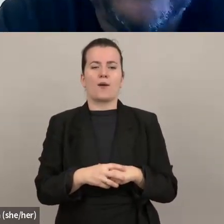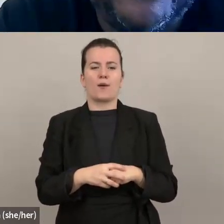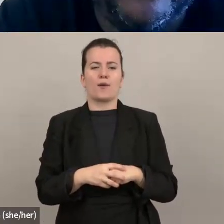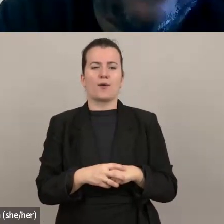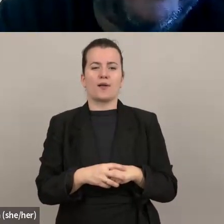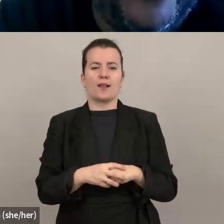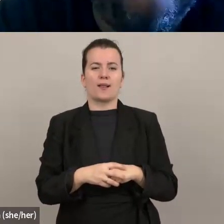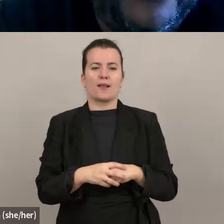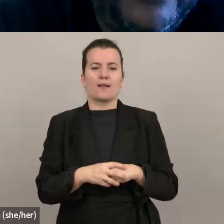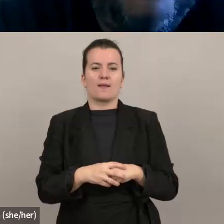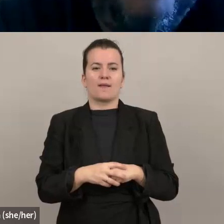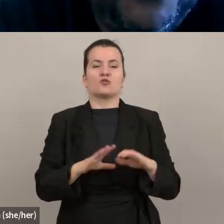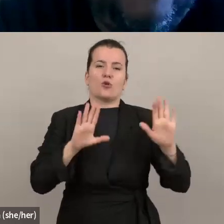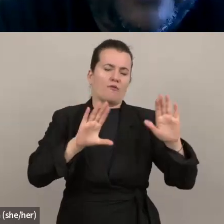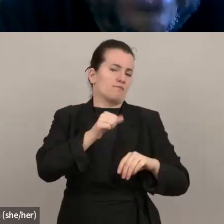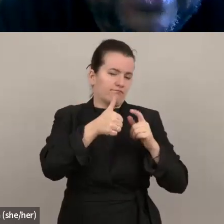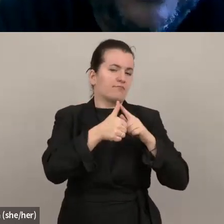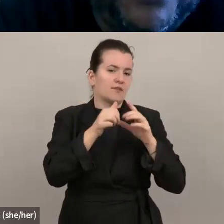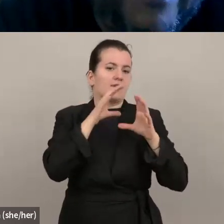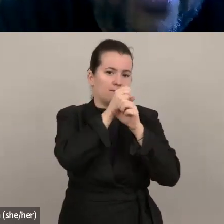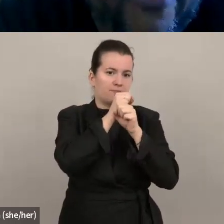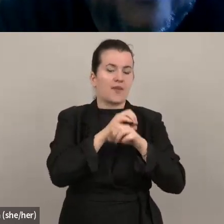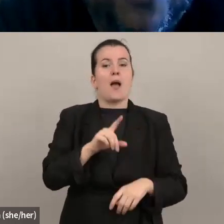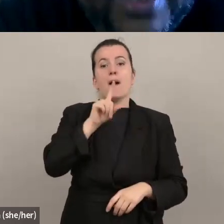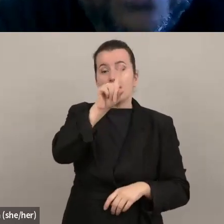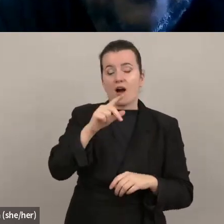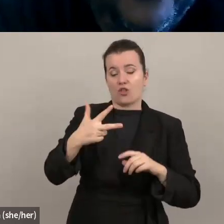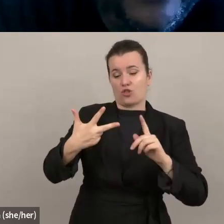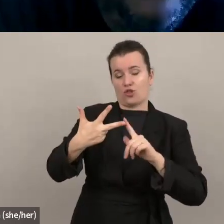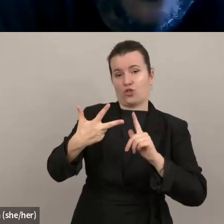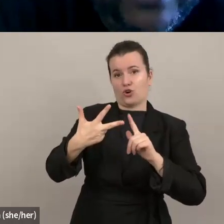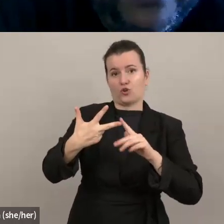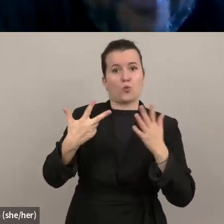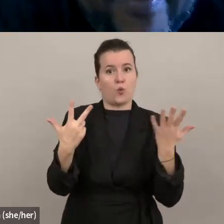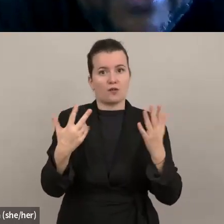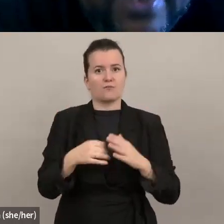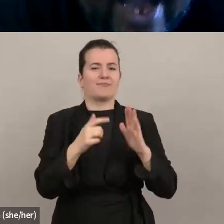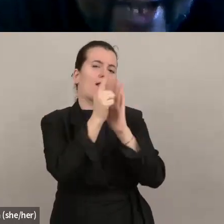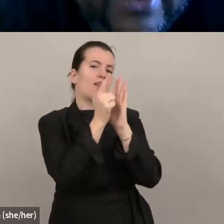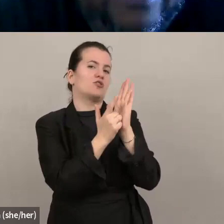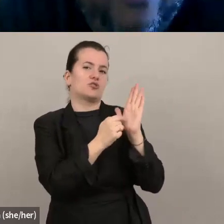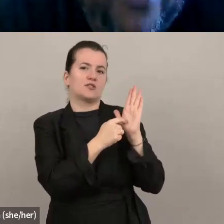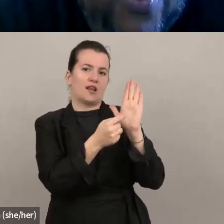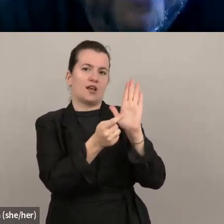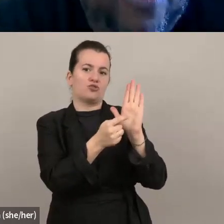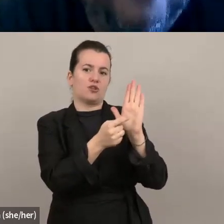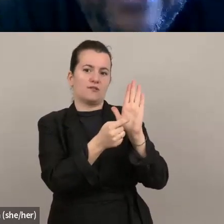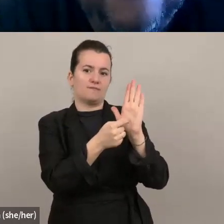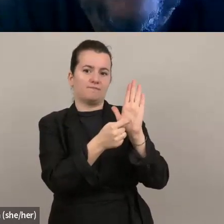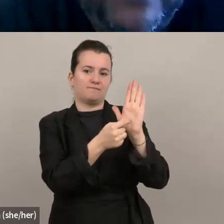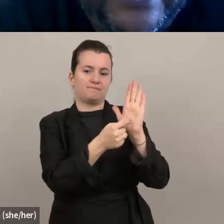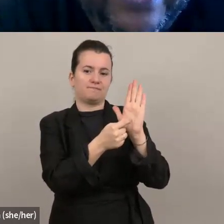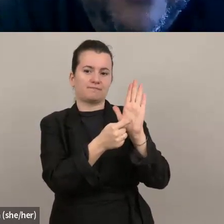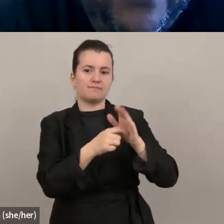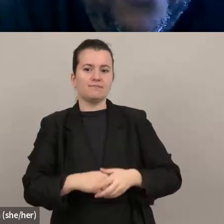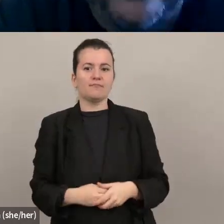do that. But also in our country we have pieces of legislation. I mean, we've got Protection of Personal Information Act, we call it